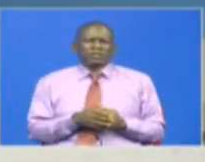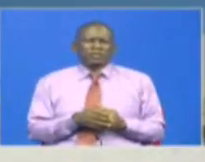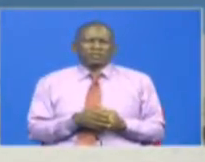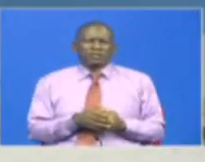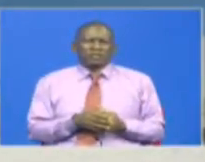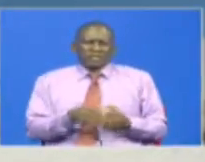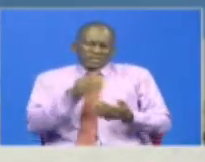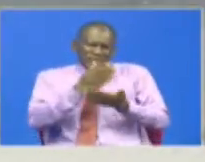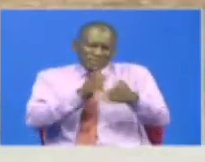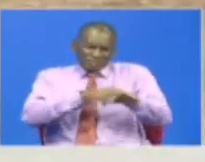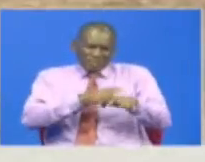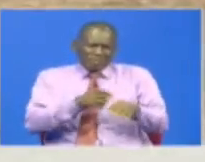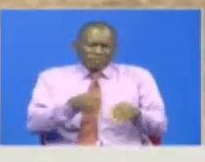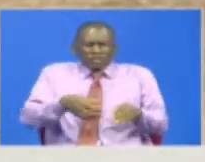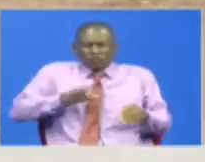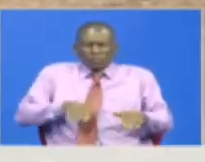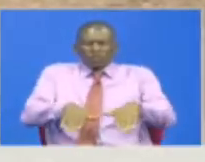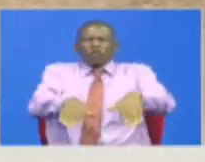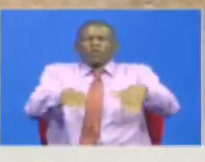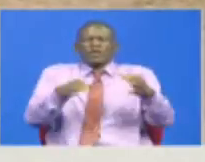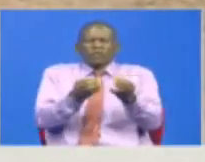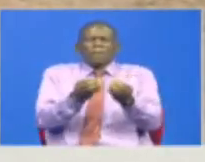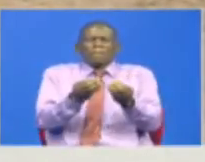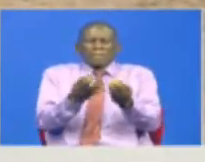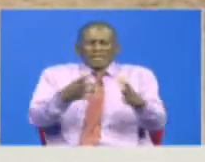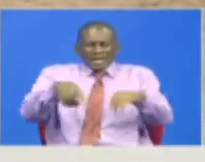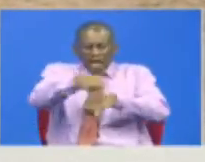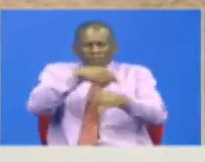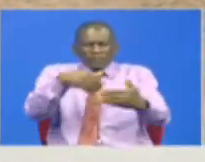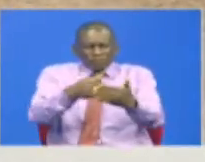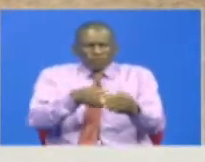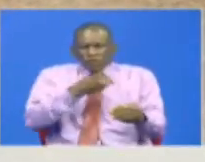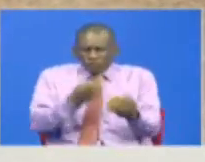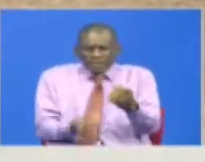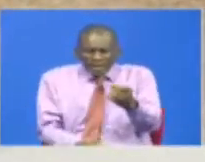Sometimes they wait for hours before the liquid springs up.